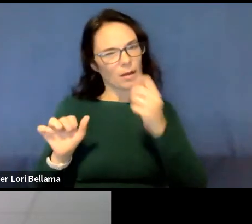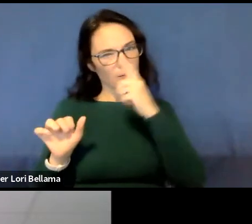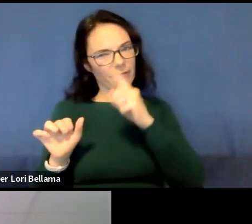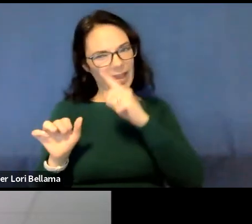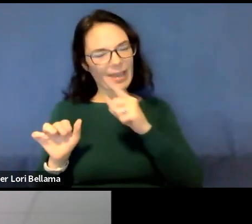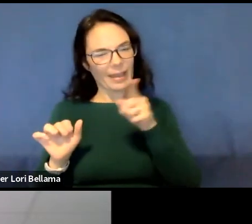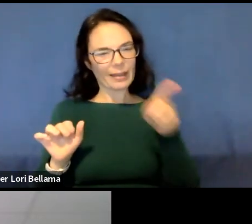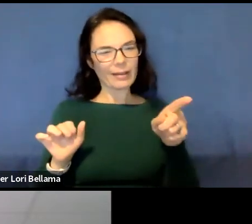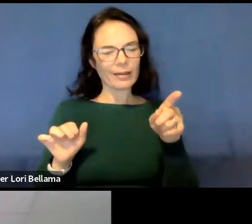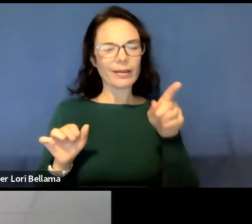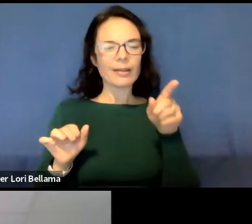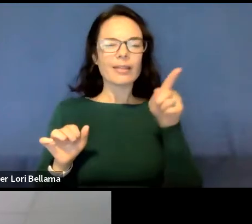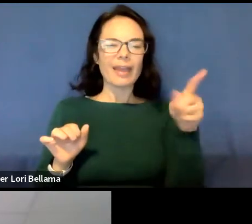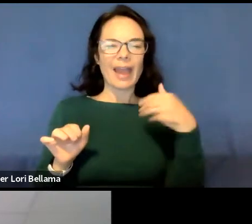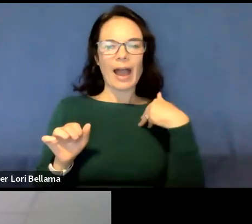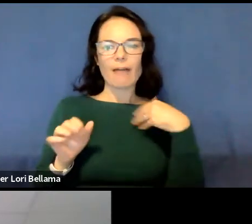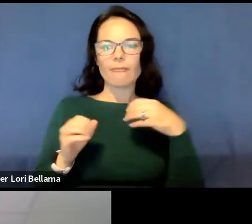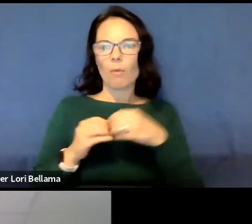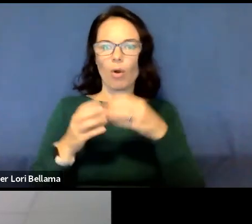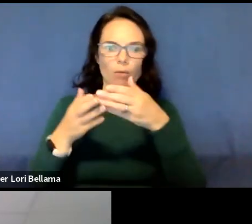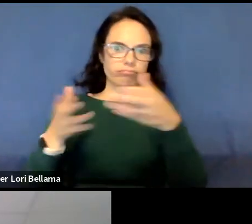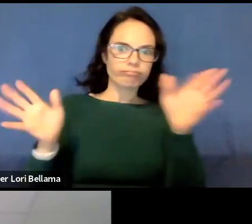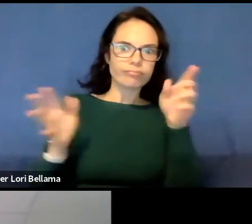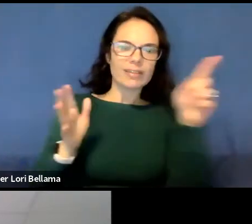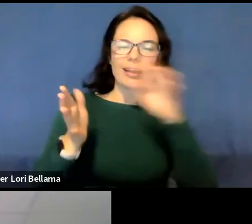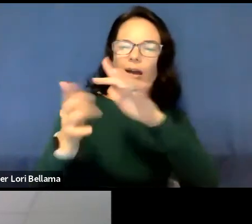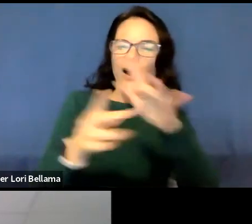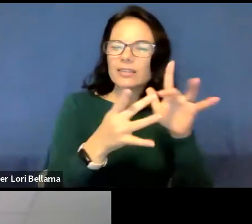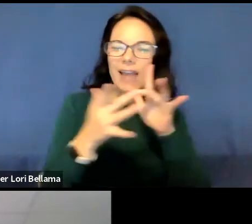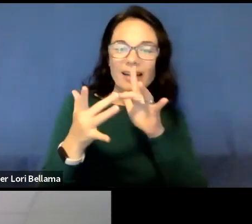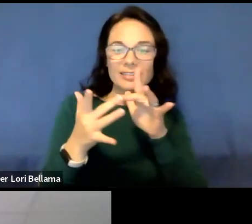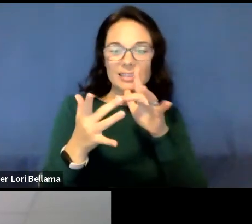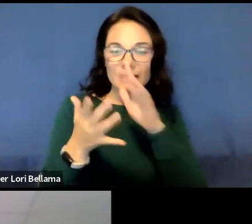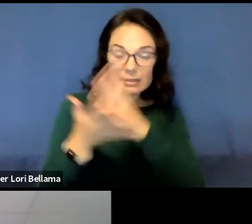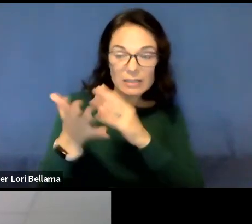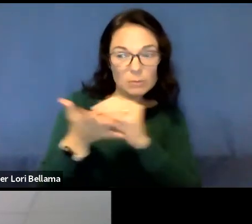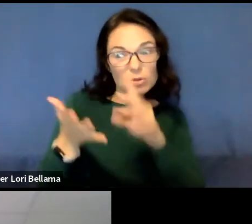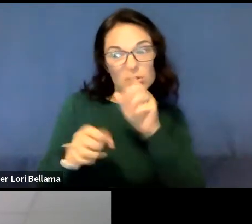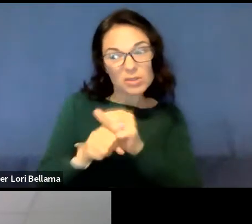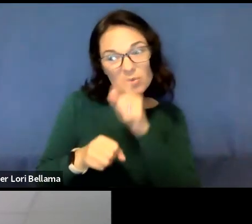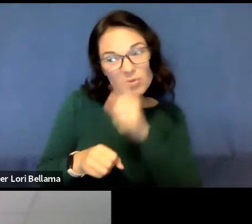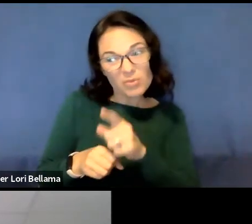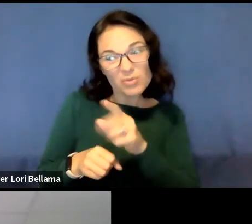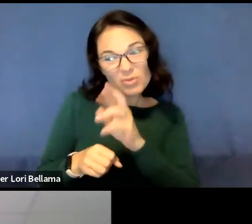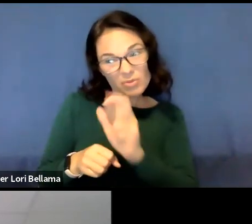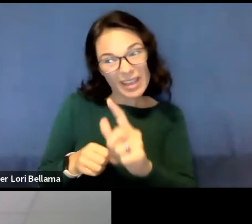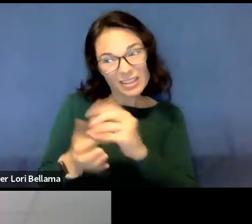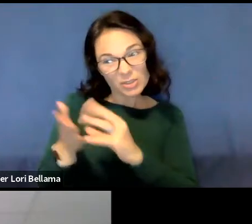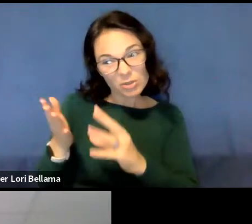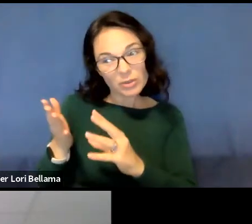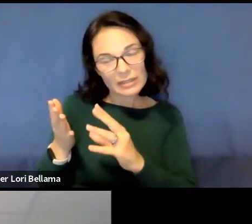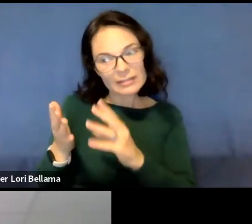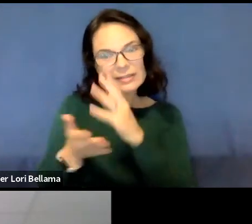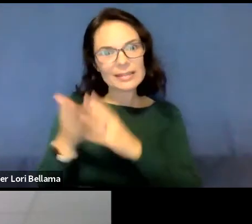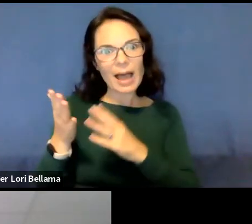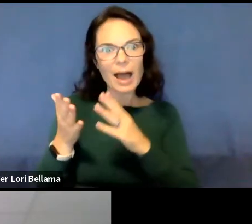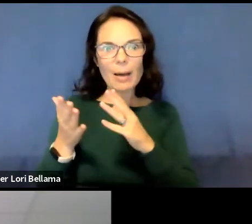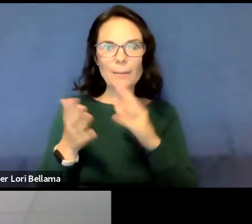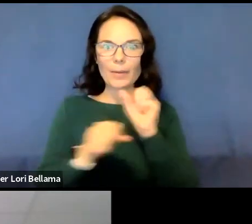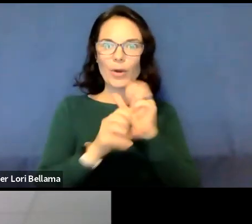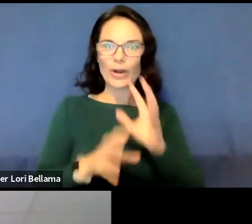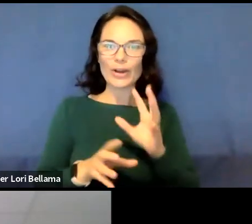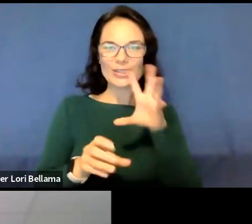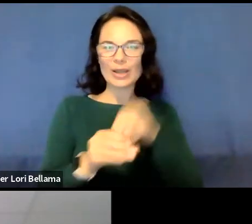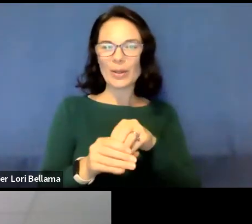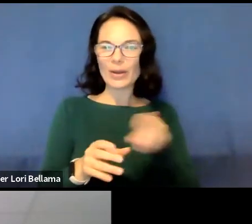very wide net, and they are contacting students who actually are real students, including employees A number of you, if you're